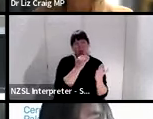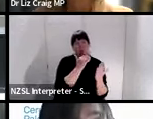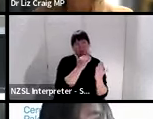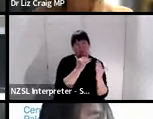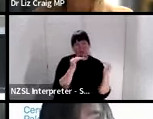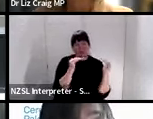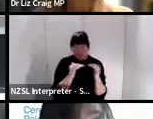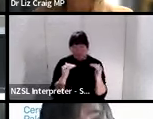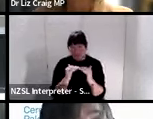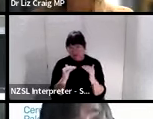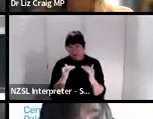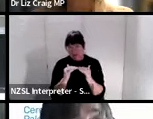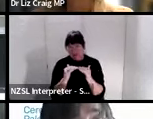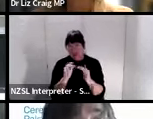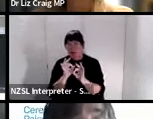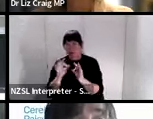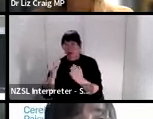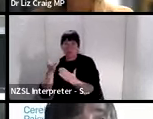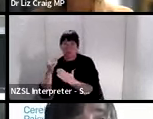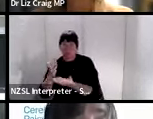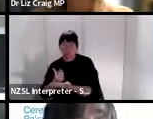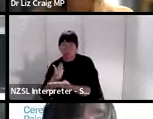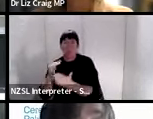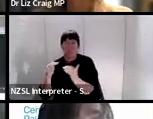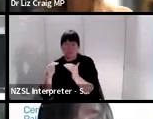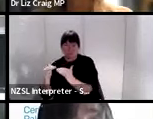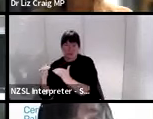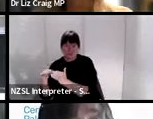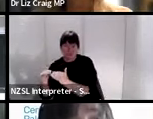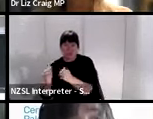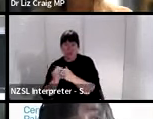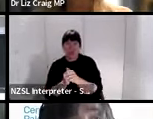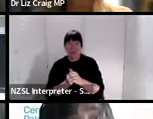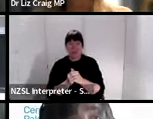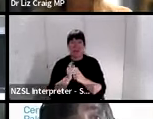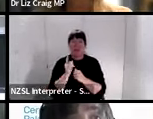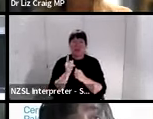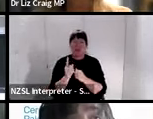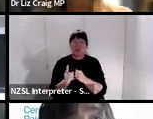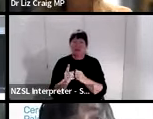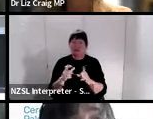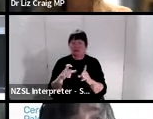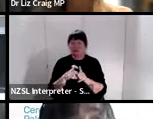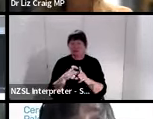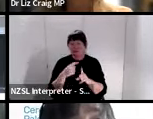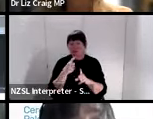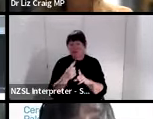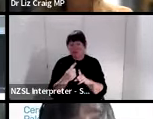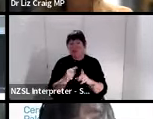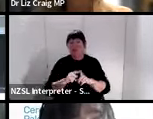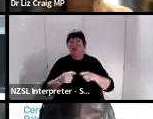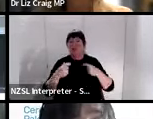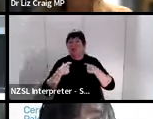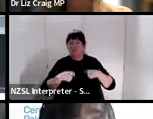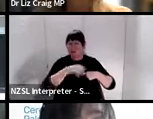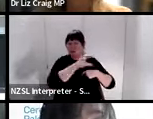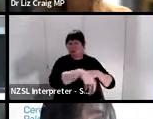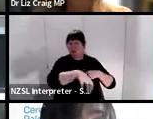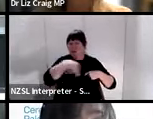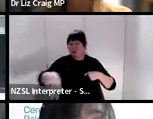expand across, as Daniel's just explained, across different ministries. So how do